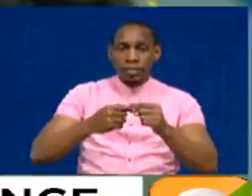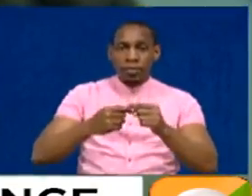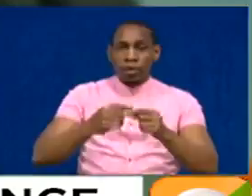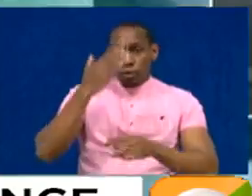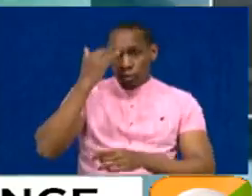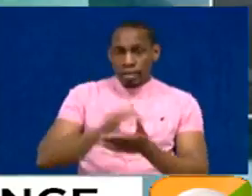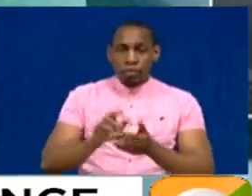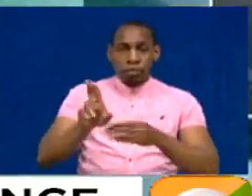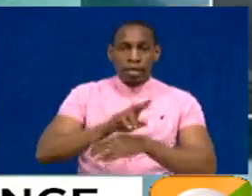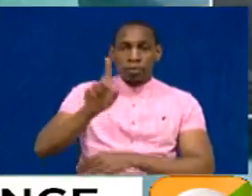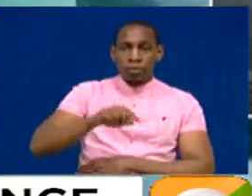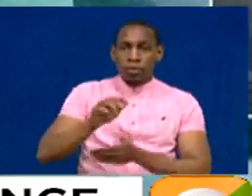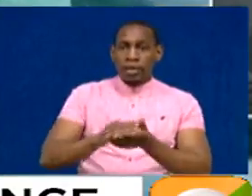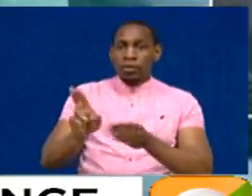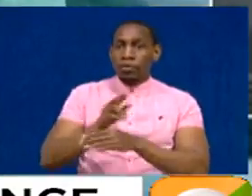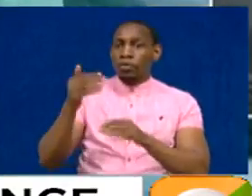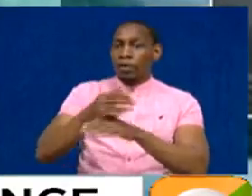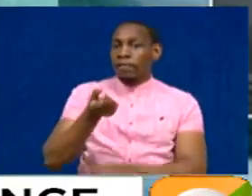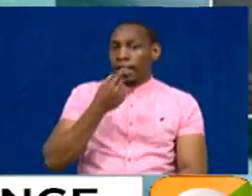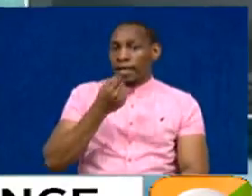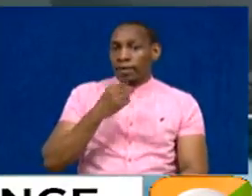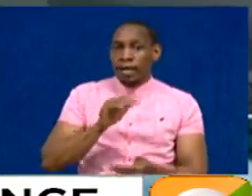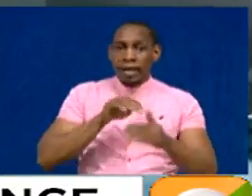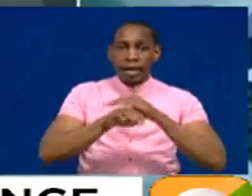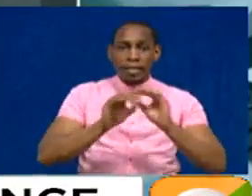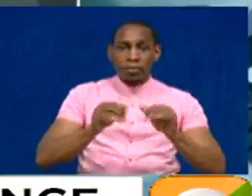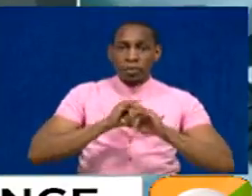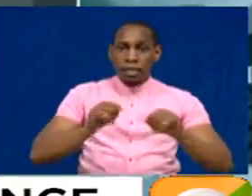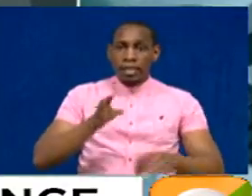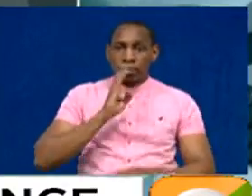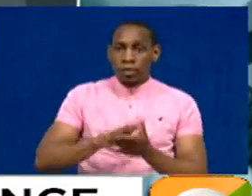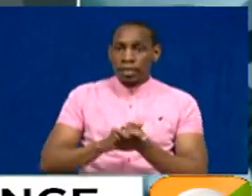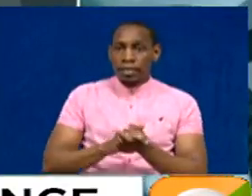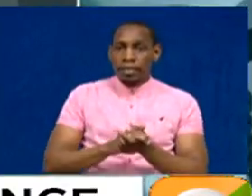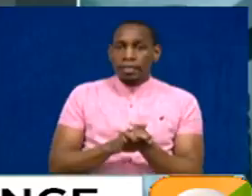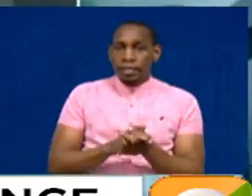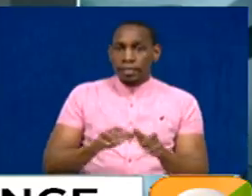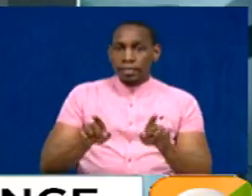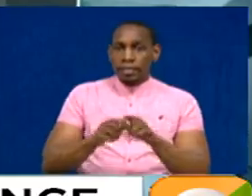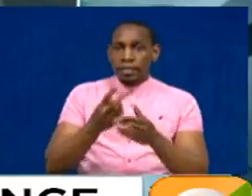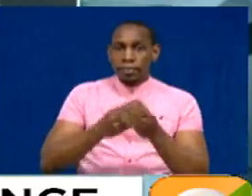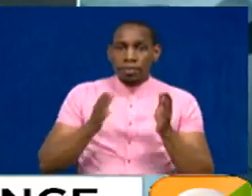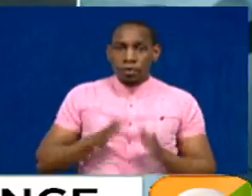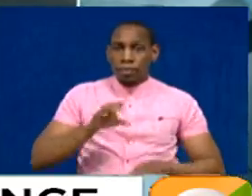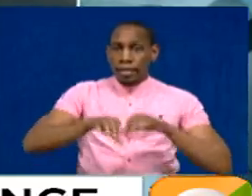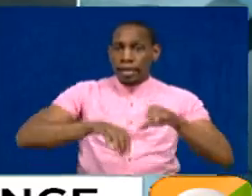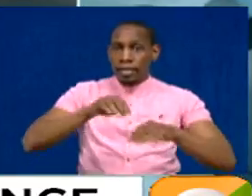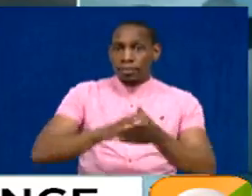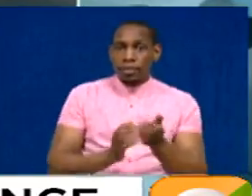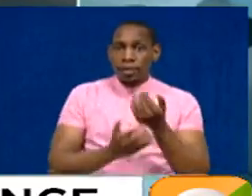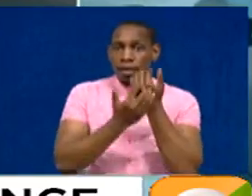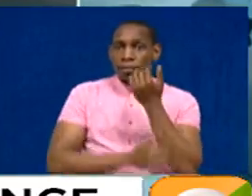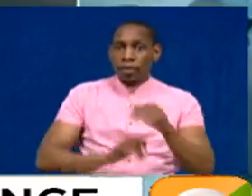over, owing to misuse and overuse of antimicrobials, lack of access to clean water, sanitation and hygiene for both humans and animals,